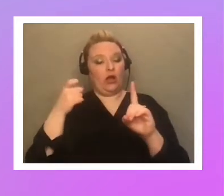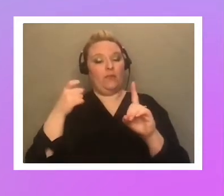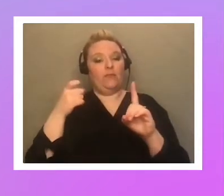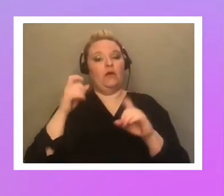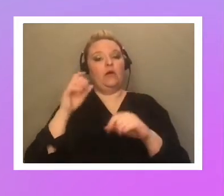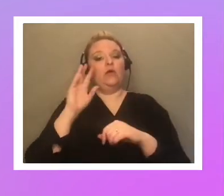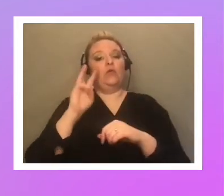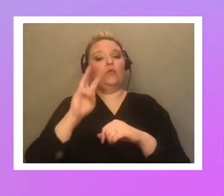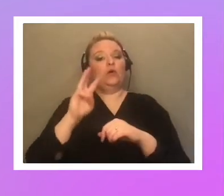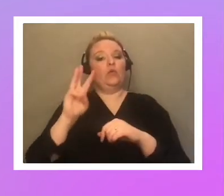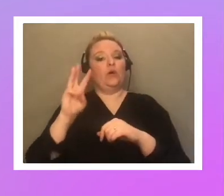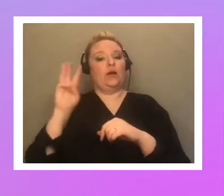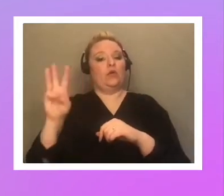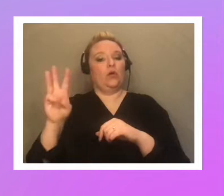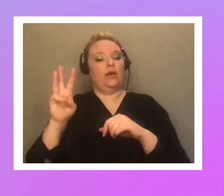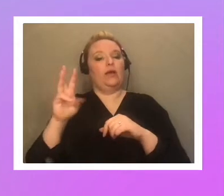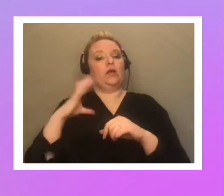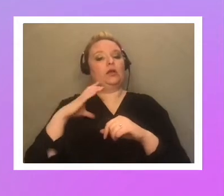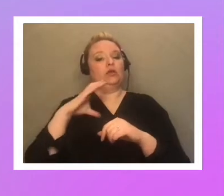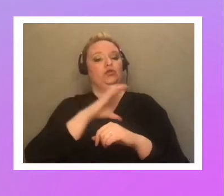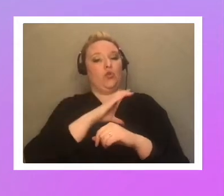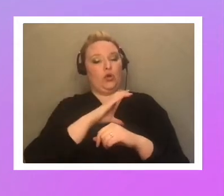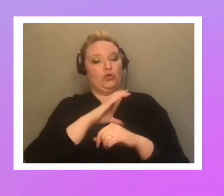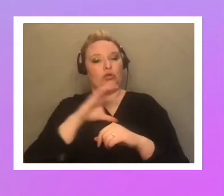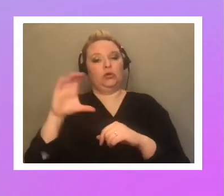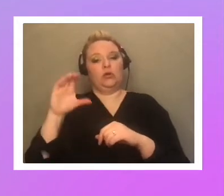World Wide Web Consortium's